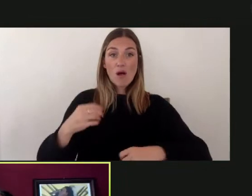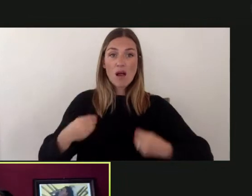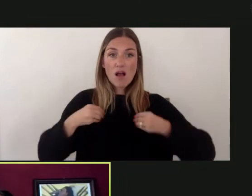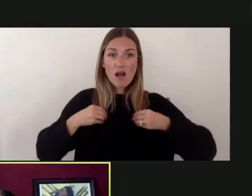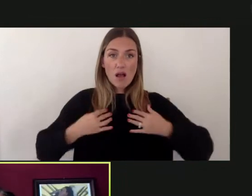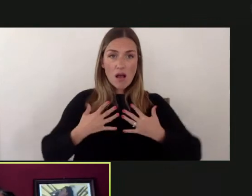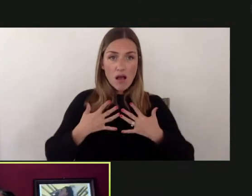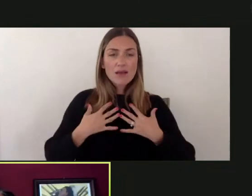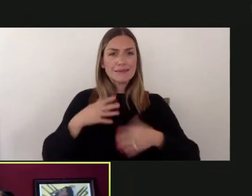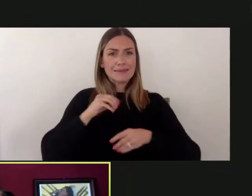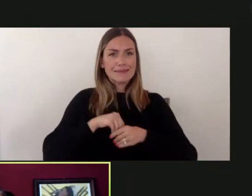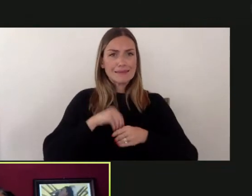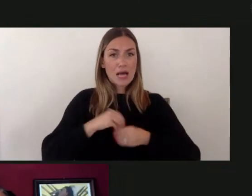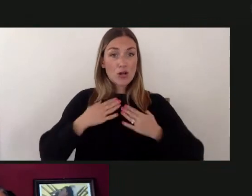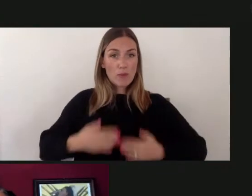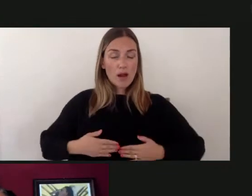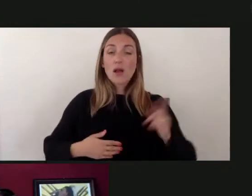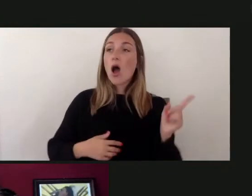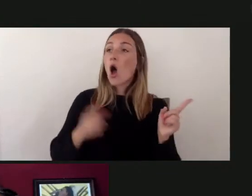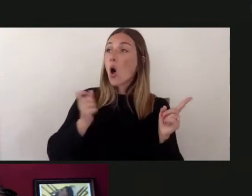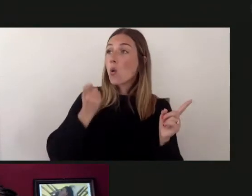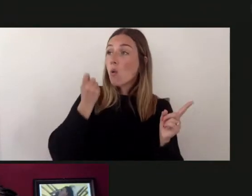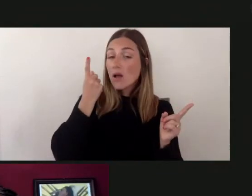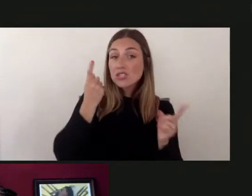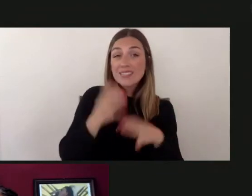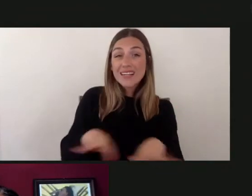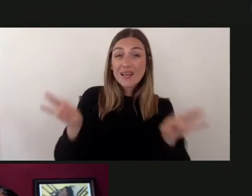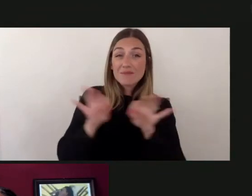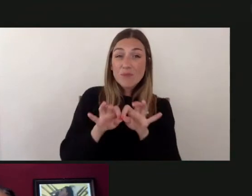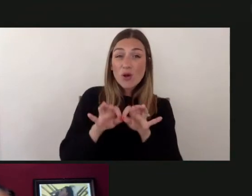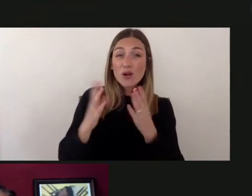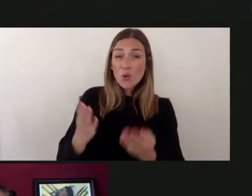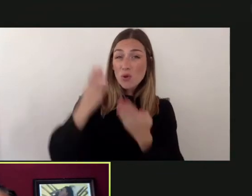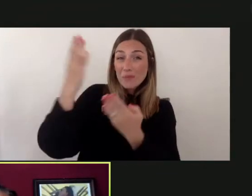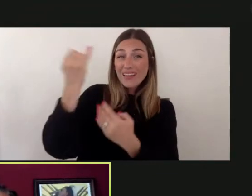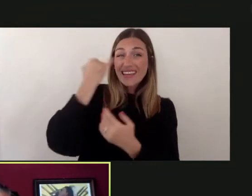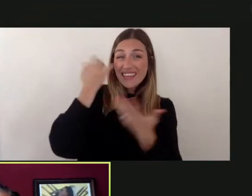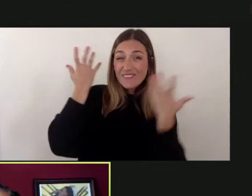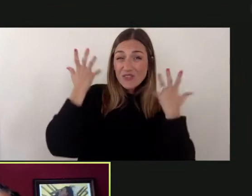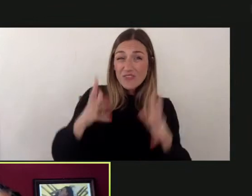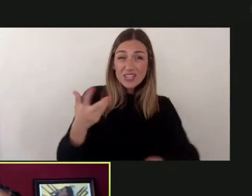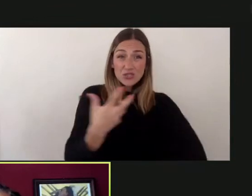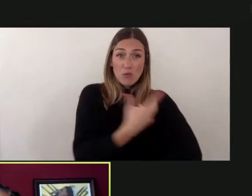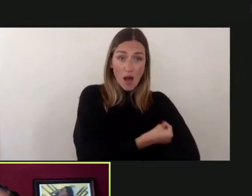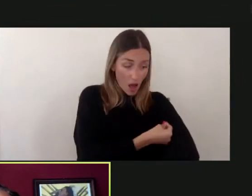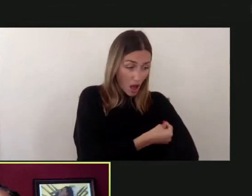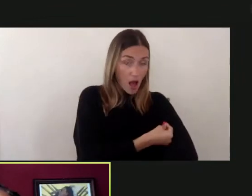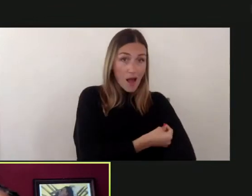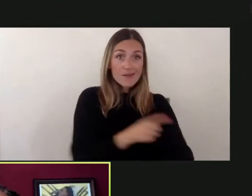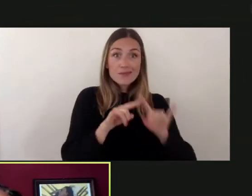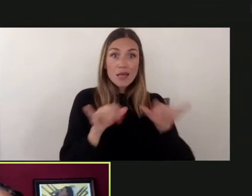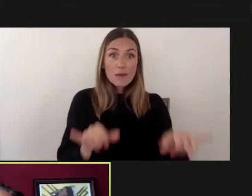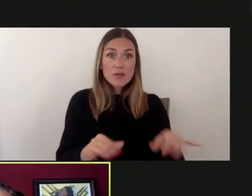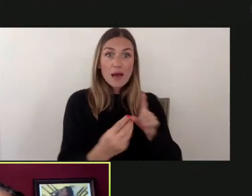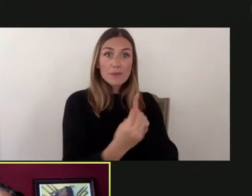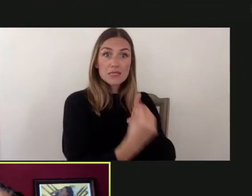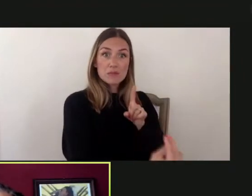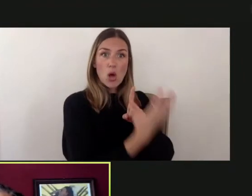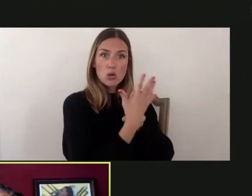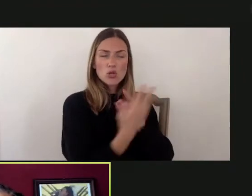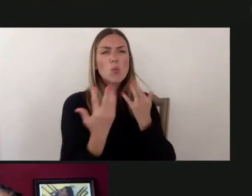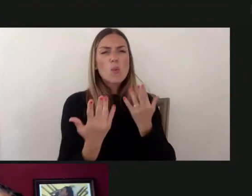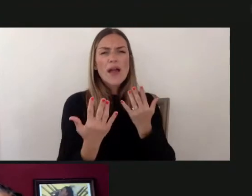a recommendation if you've been vaccinated and you know you've been exposed to someone with COVID, to wait how many